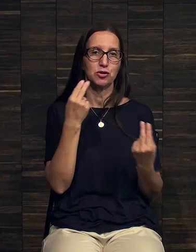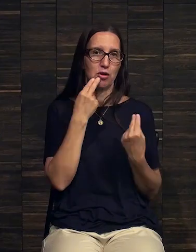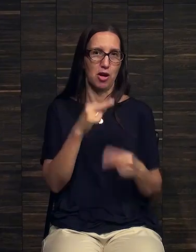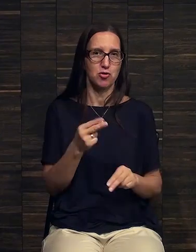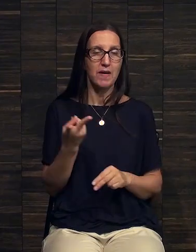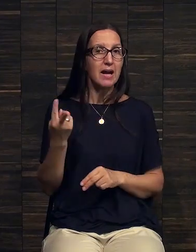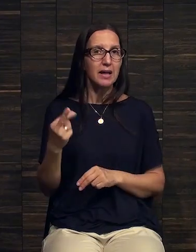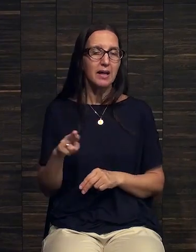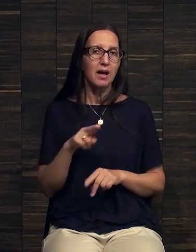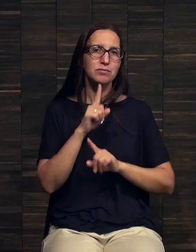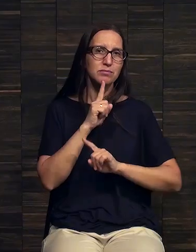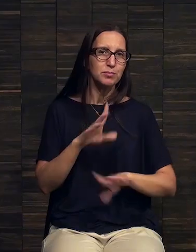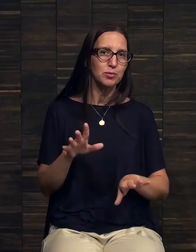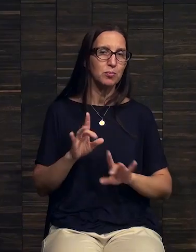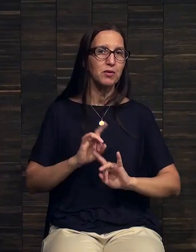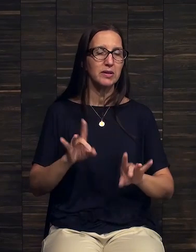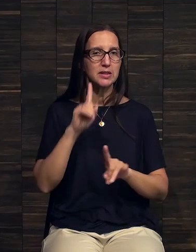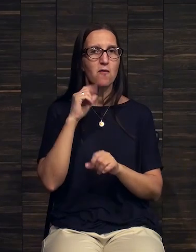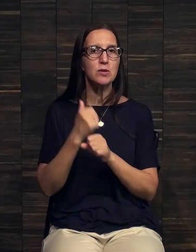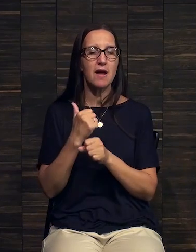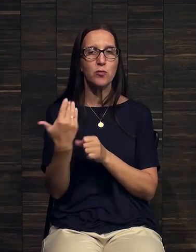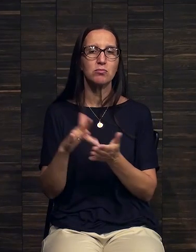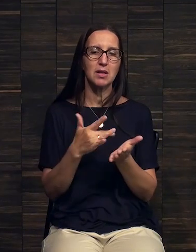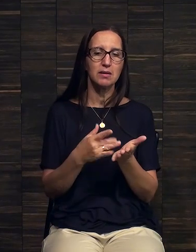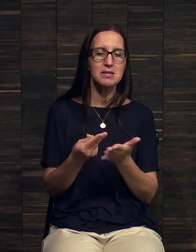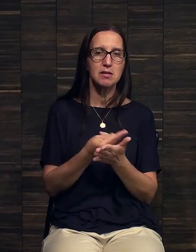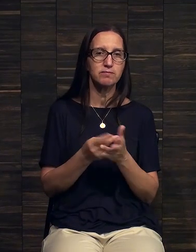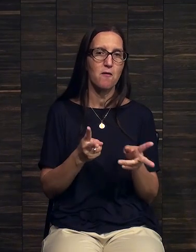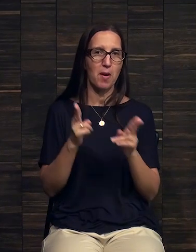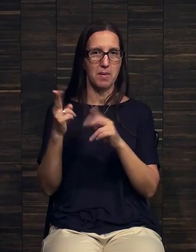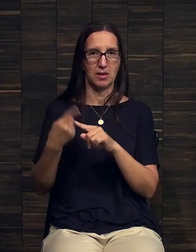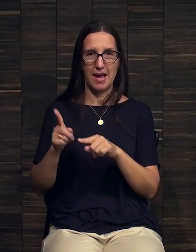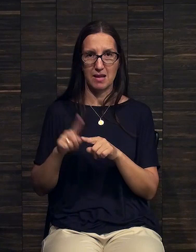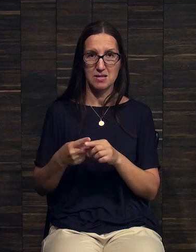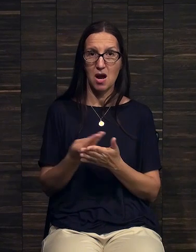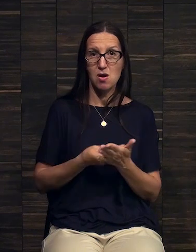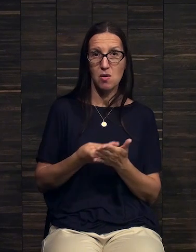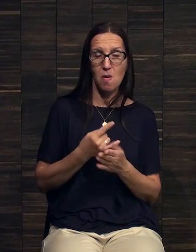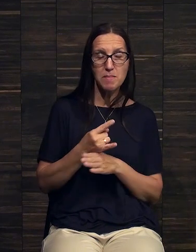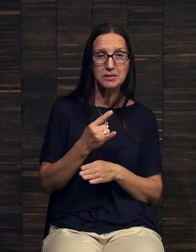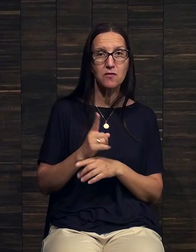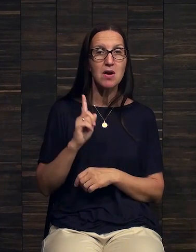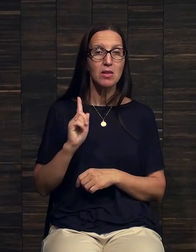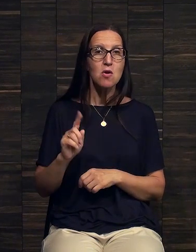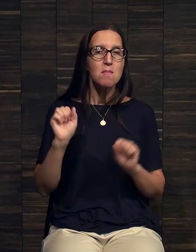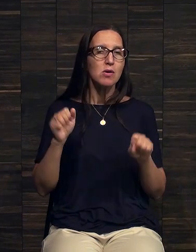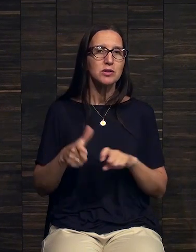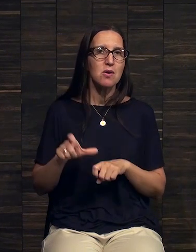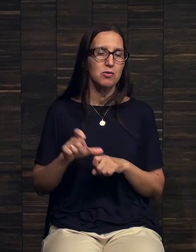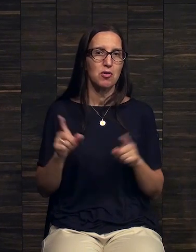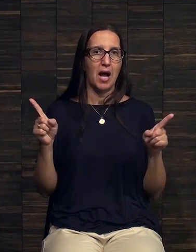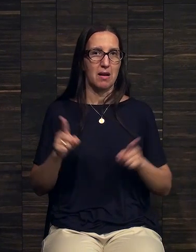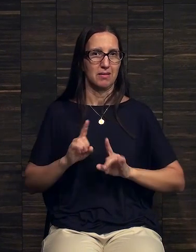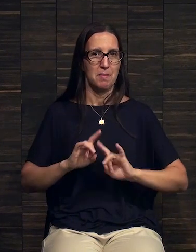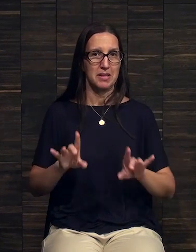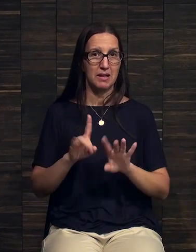so it's not about quality of these comics books. I don't quote the pages from the comics,